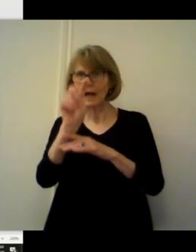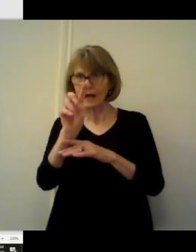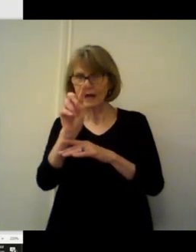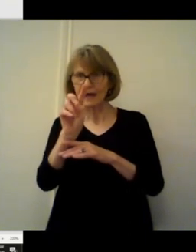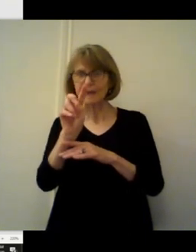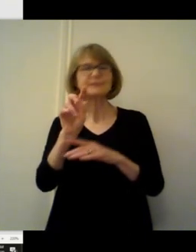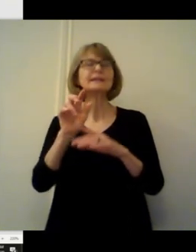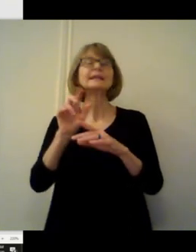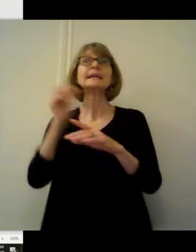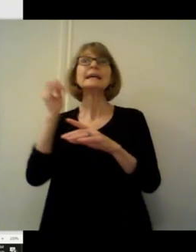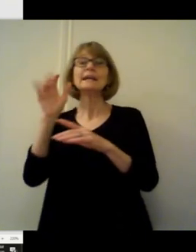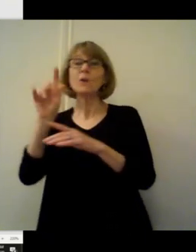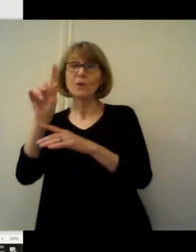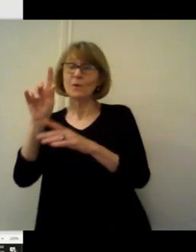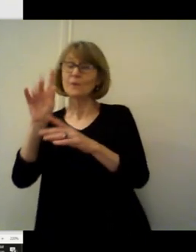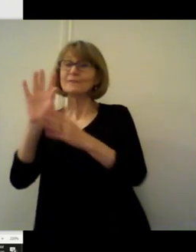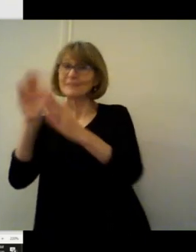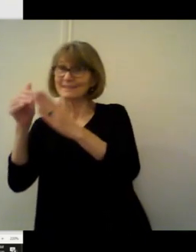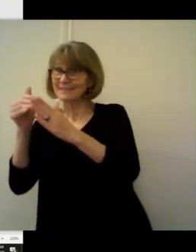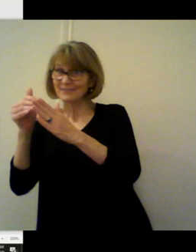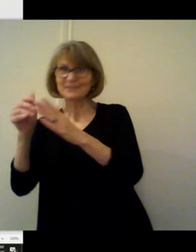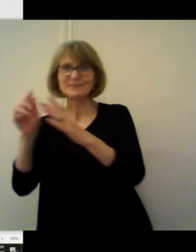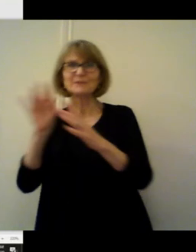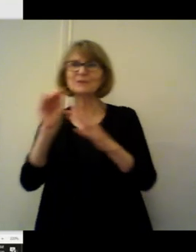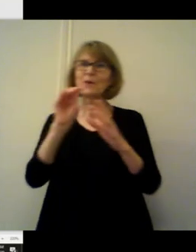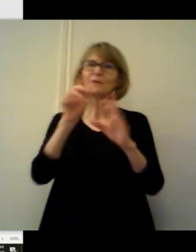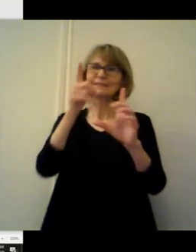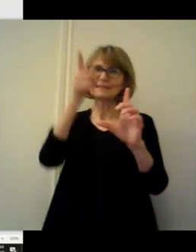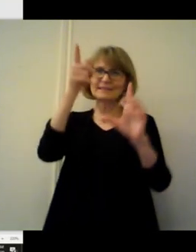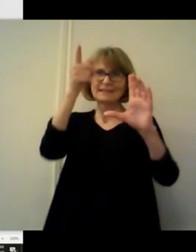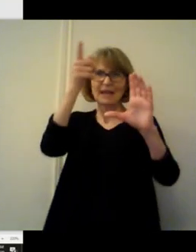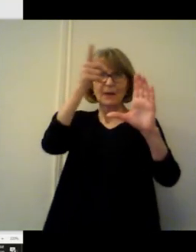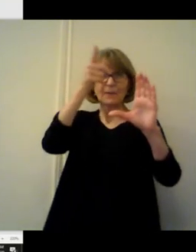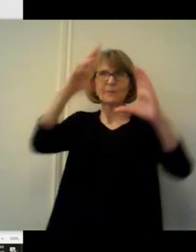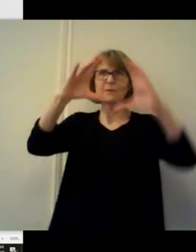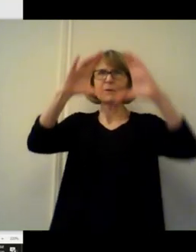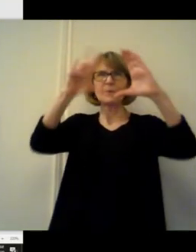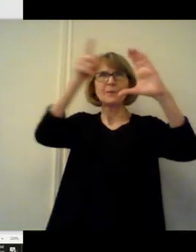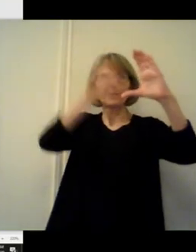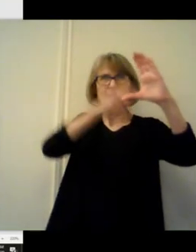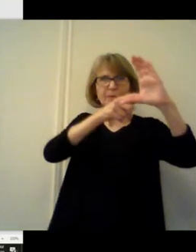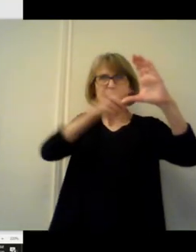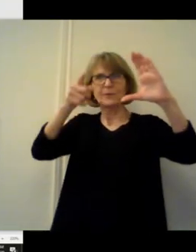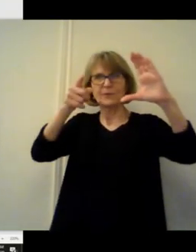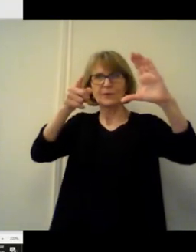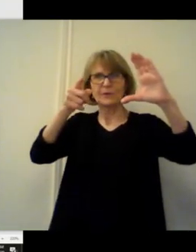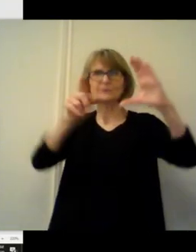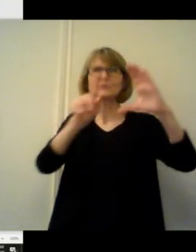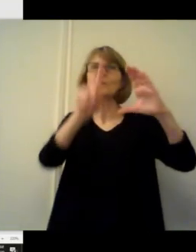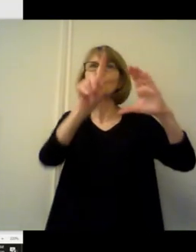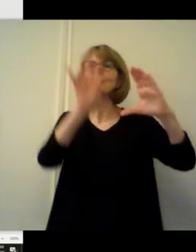not. So the inscribed angle is half. So then we're going to have to take the 190 and divide it